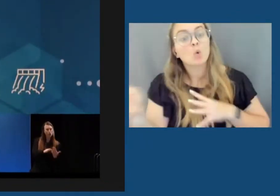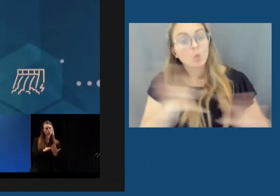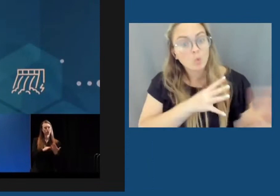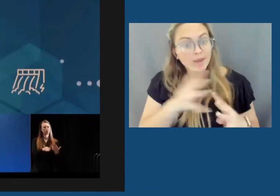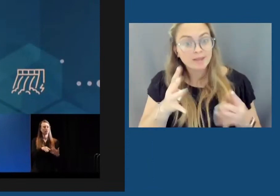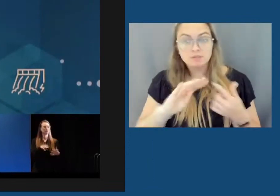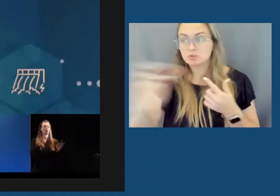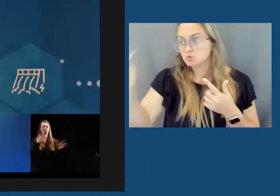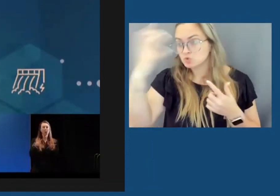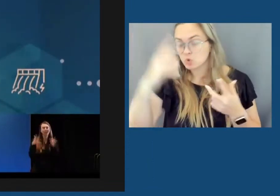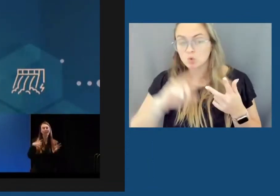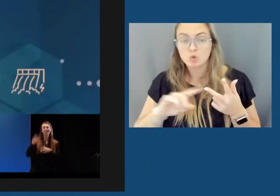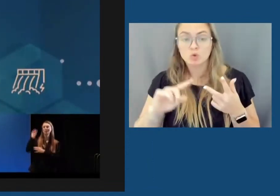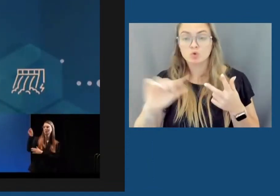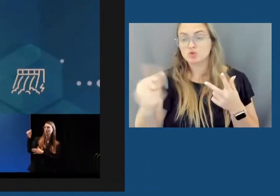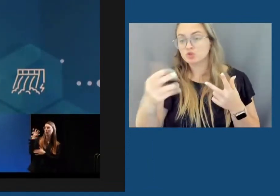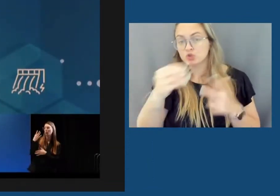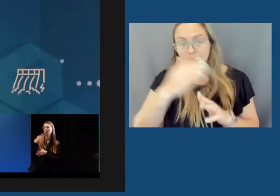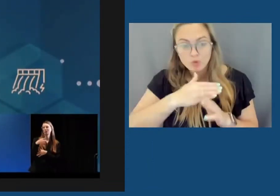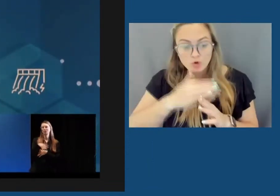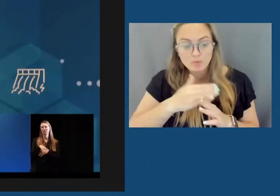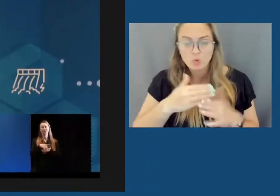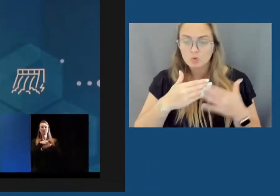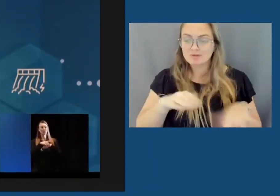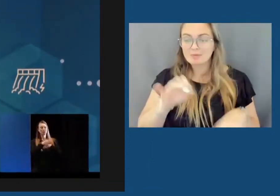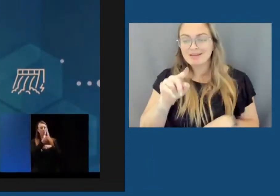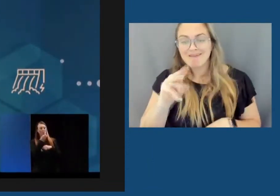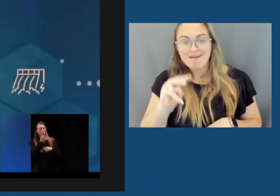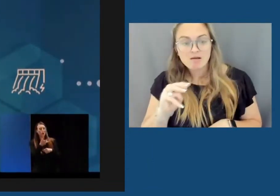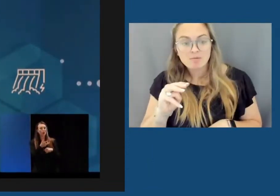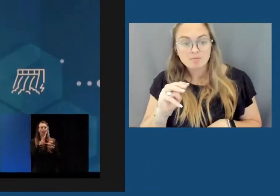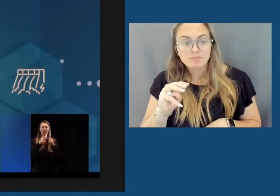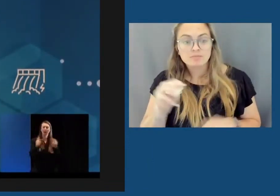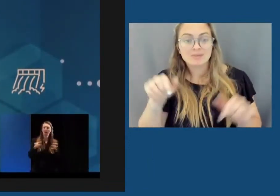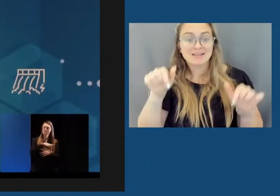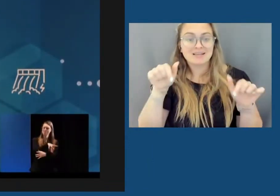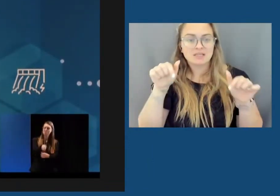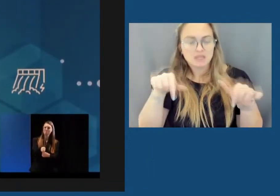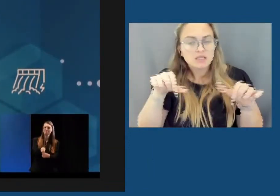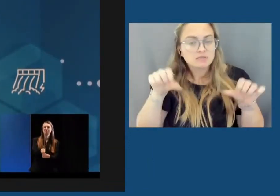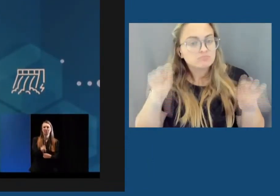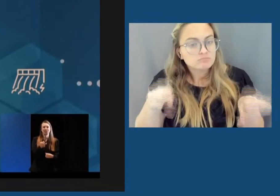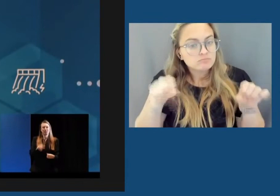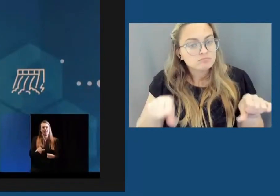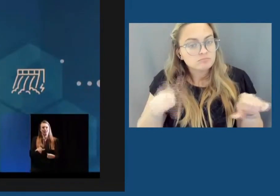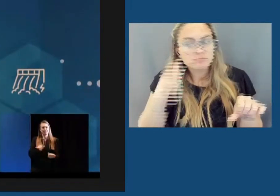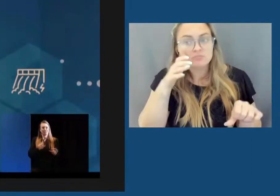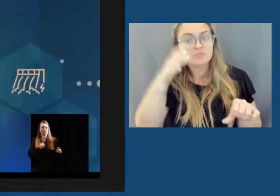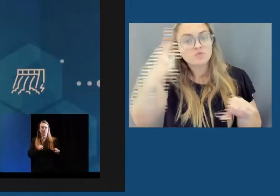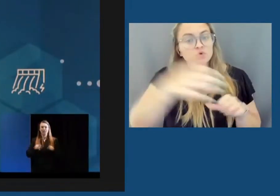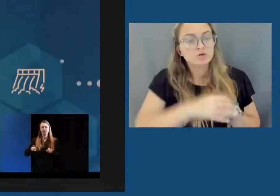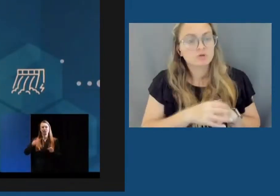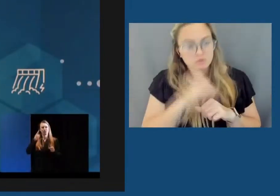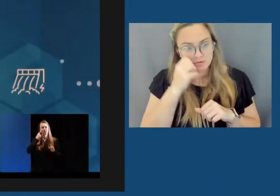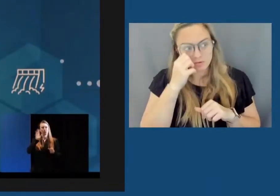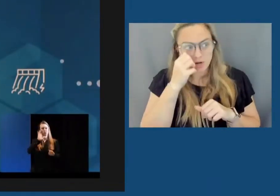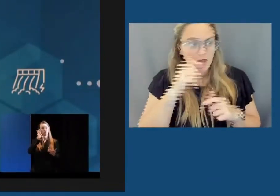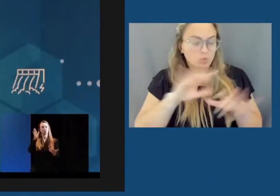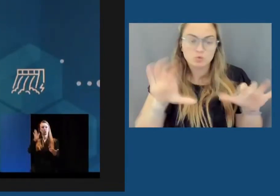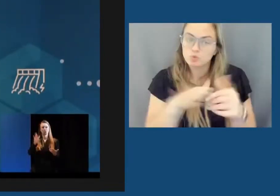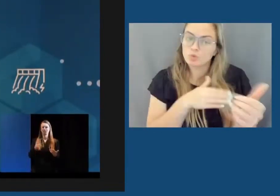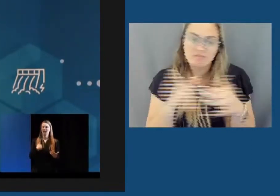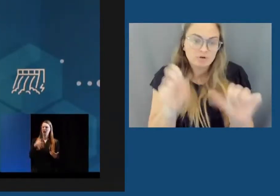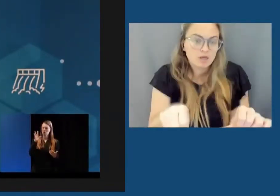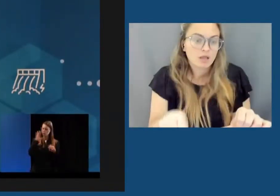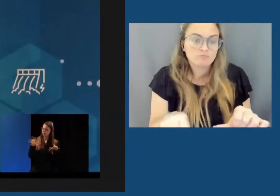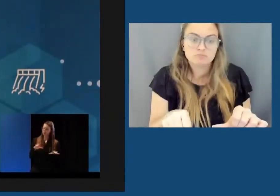geothermal, hydrogen, or even splitting an atom. This is the possibility that lies before us. And I'll move heaven and earth. I will